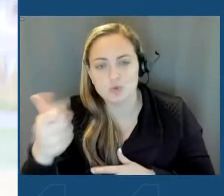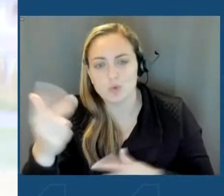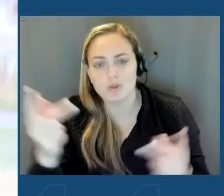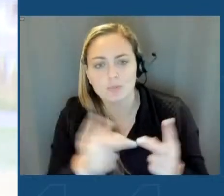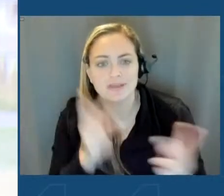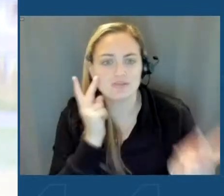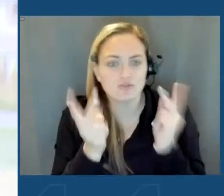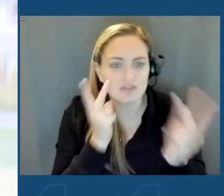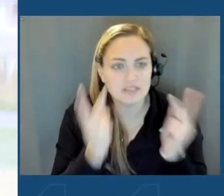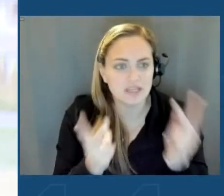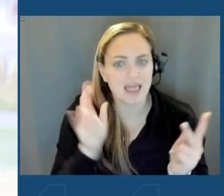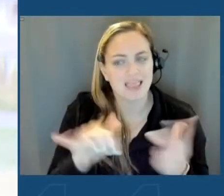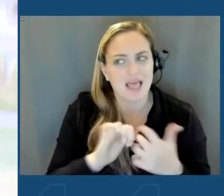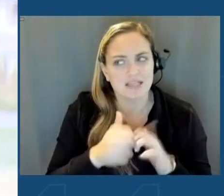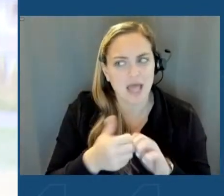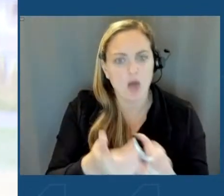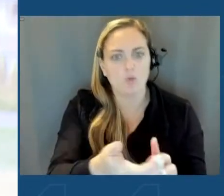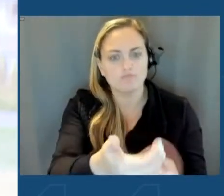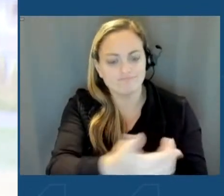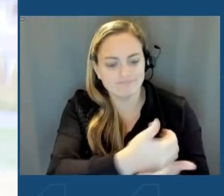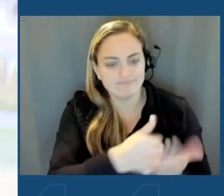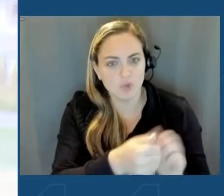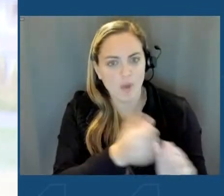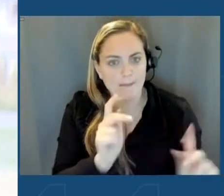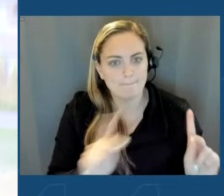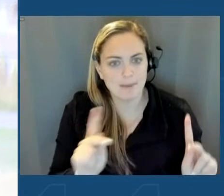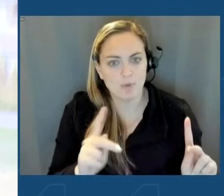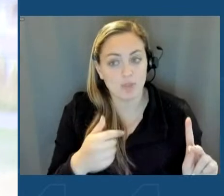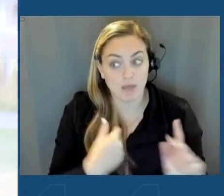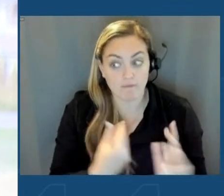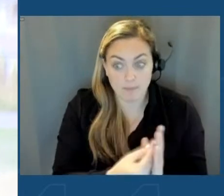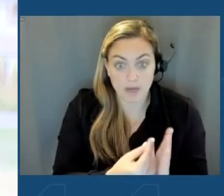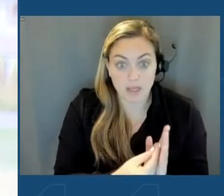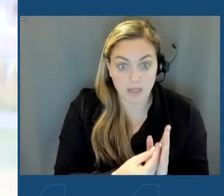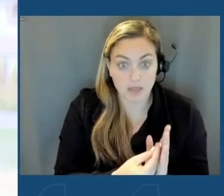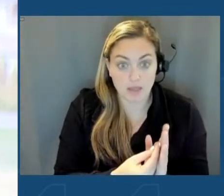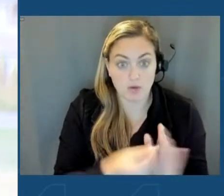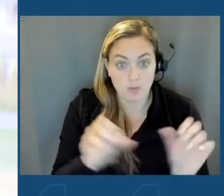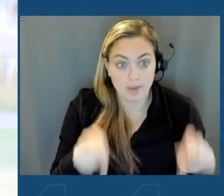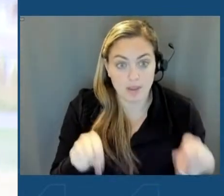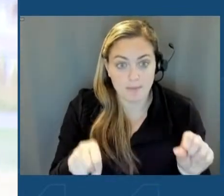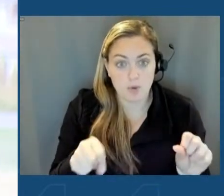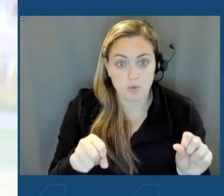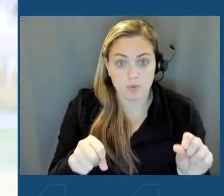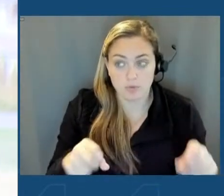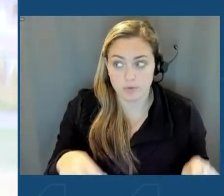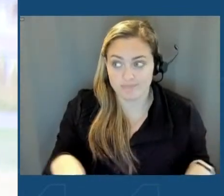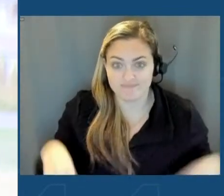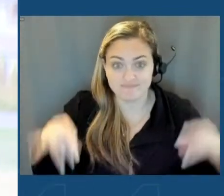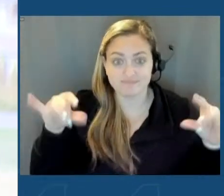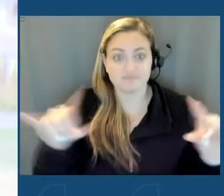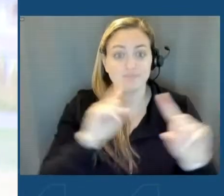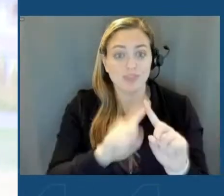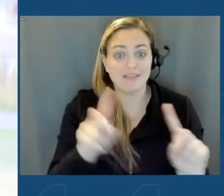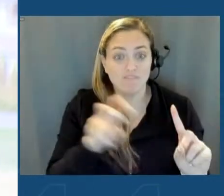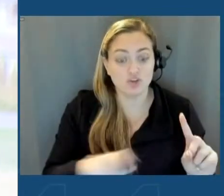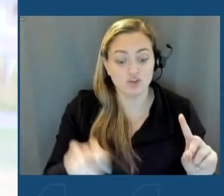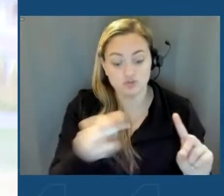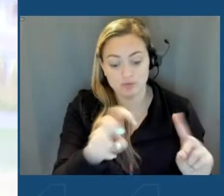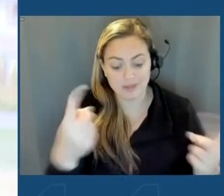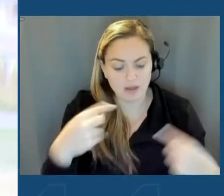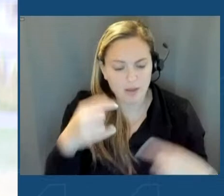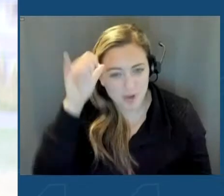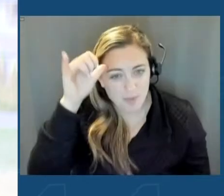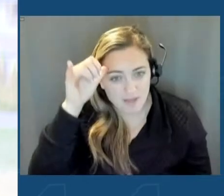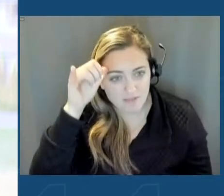to visit. That's how you bring in people who have the means to be able to spend a lot of money on these trips. They come to Buffalo,